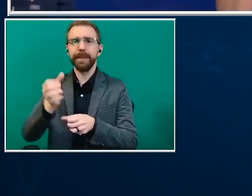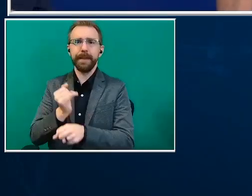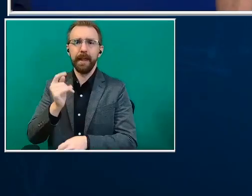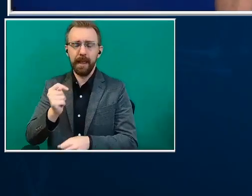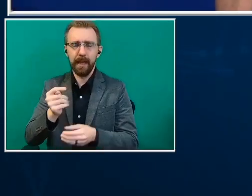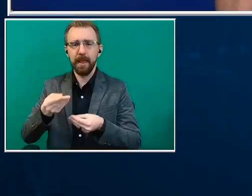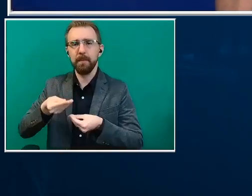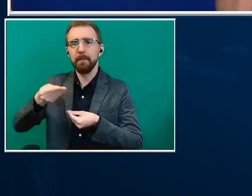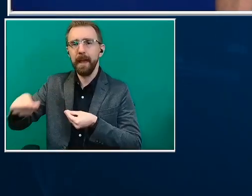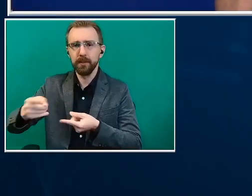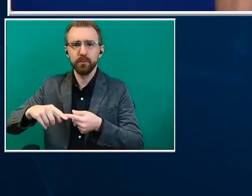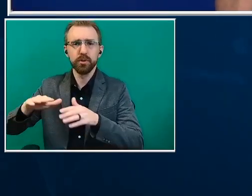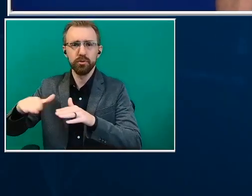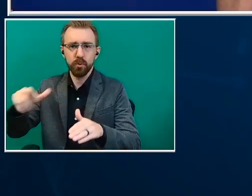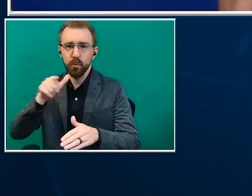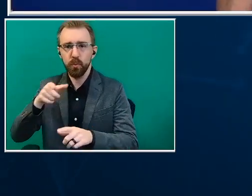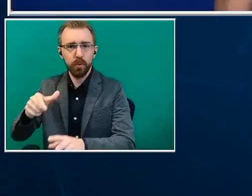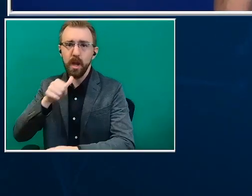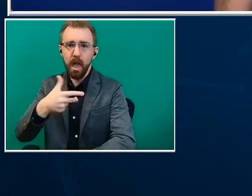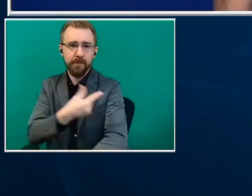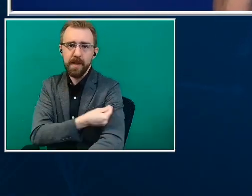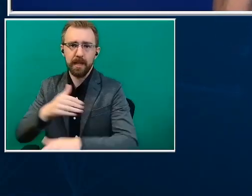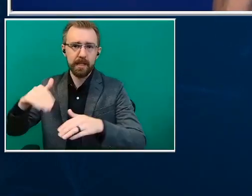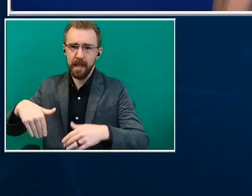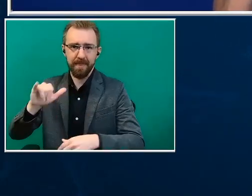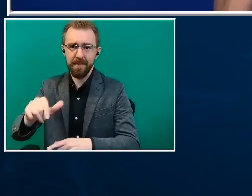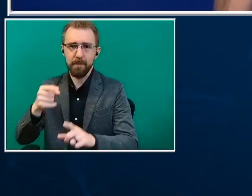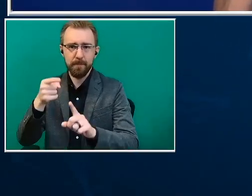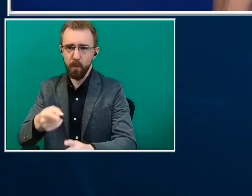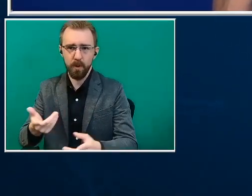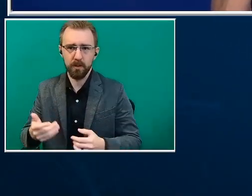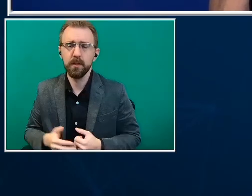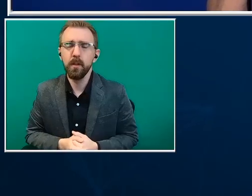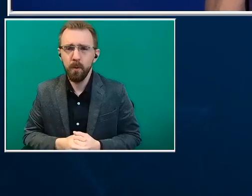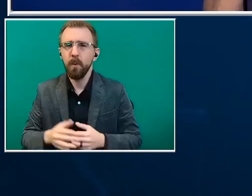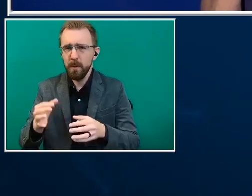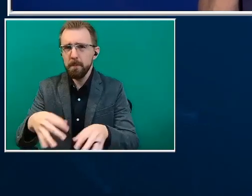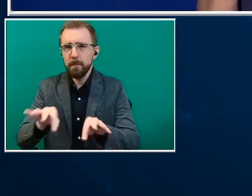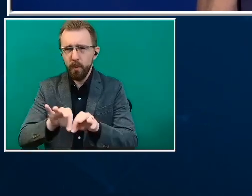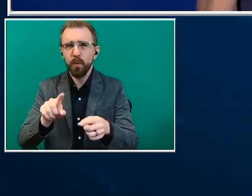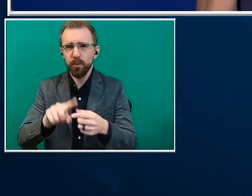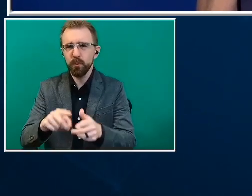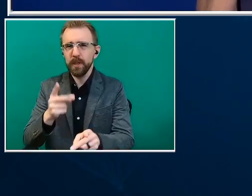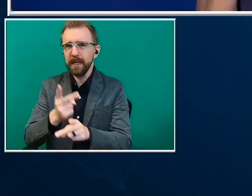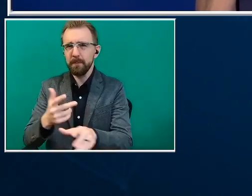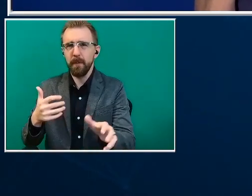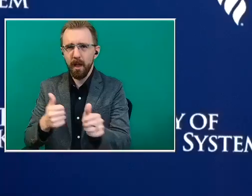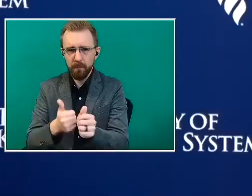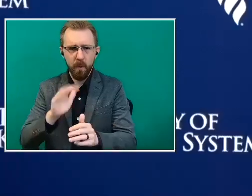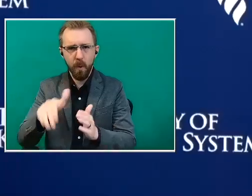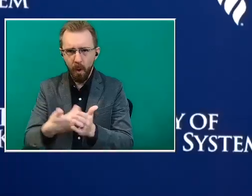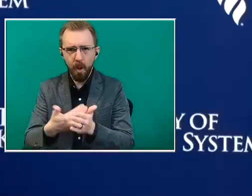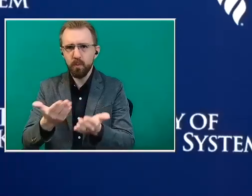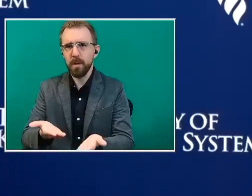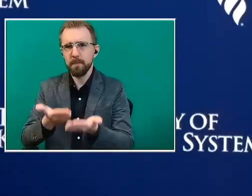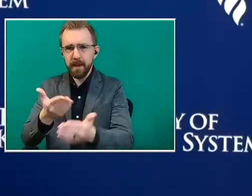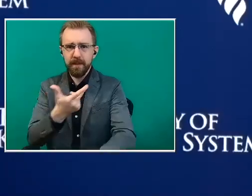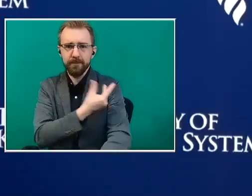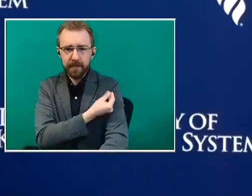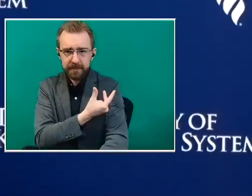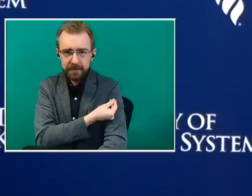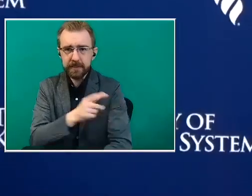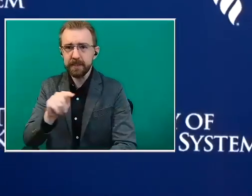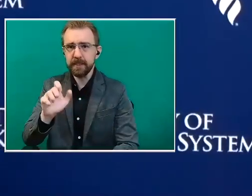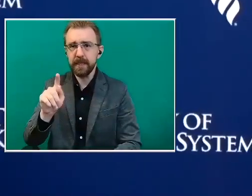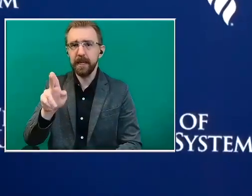children who may not be vaccinated at that point in time. So it is important to stay up to date with all of the recommended vaccines. Tetanus, Tdap is